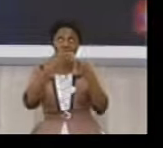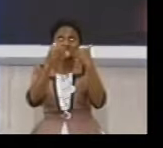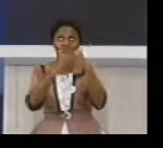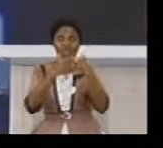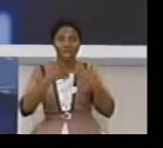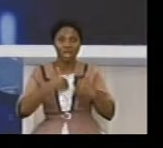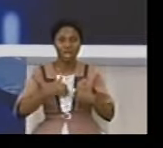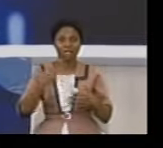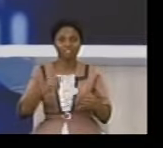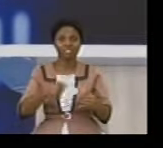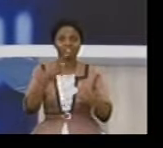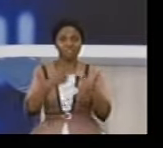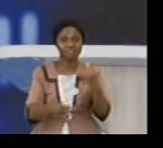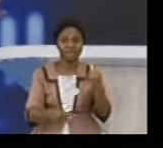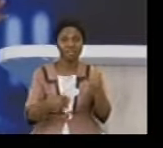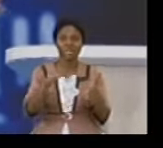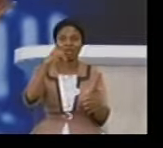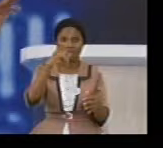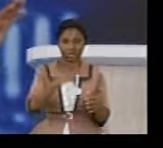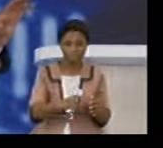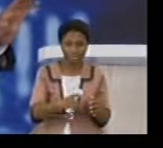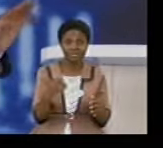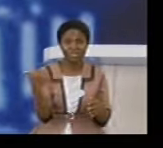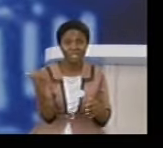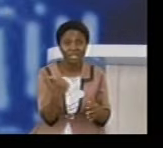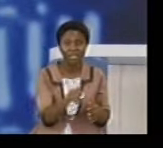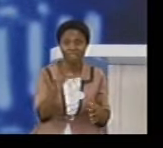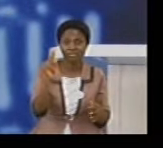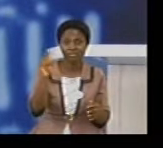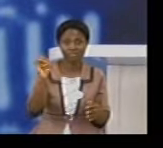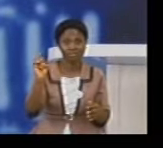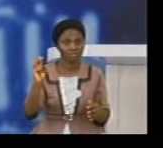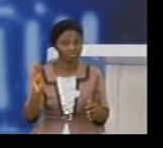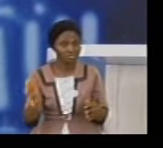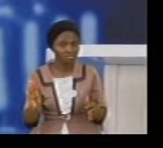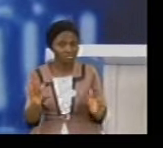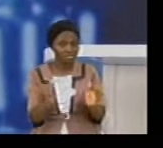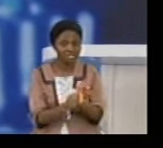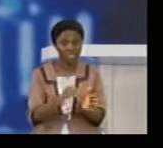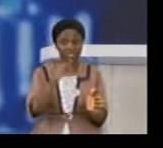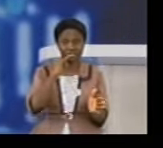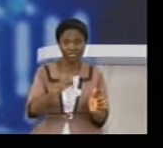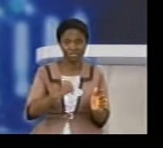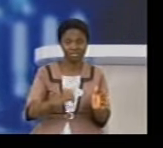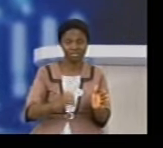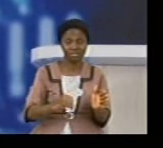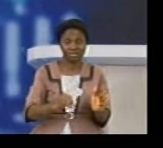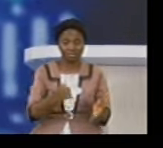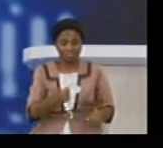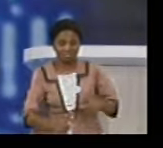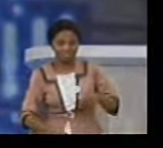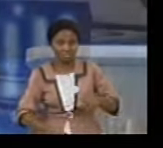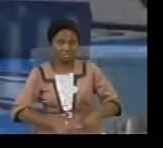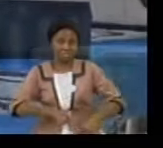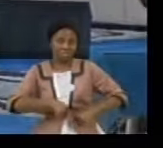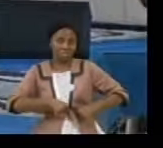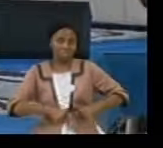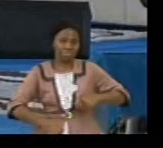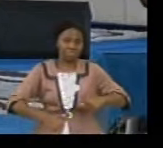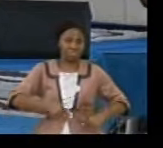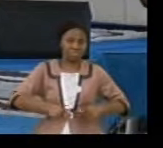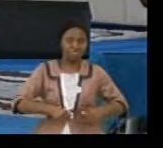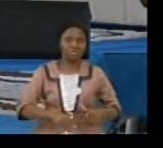final say. Any Nebuchadnezzar may brag, may boast. Any Nebuchadnezzar,